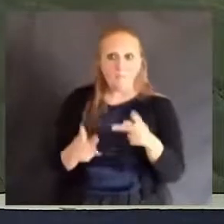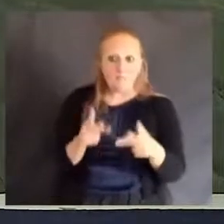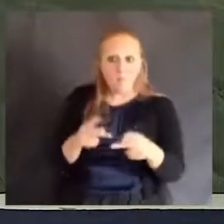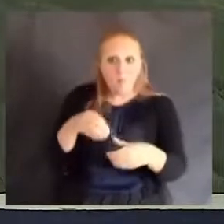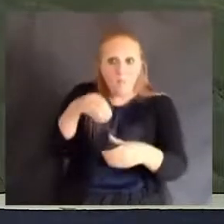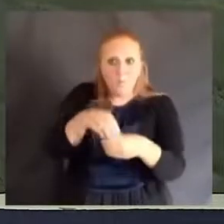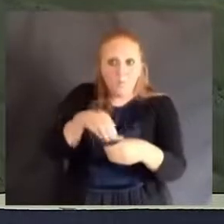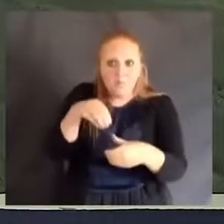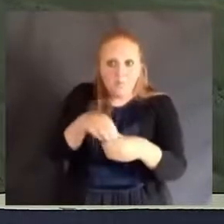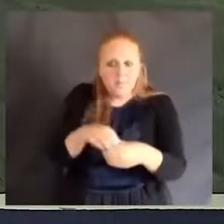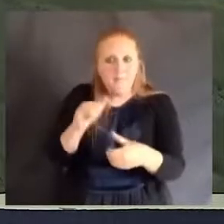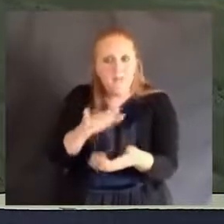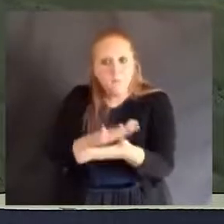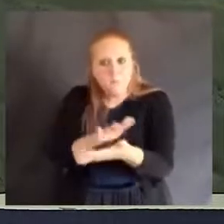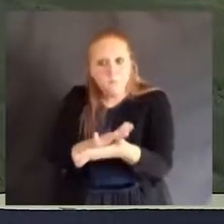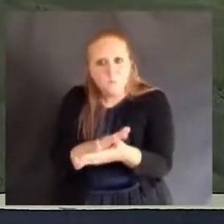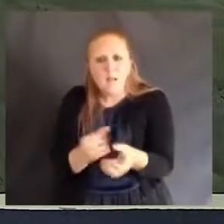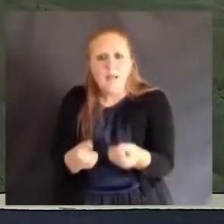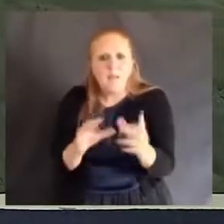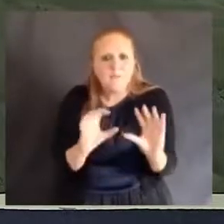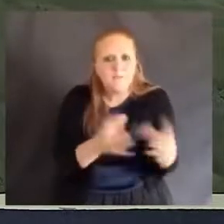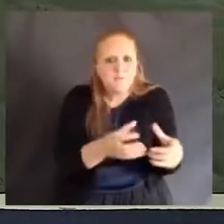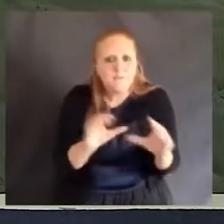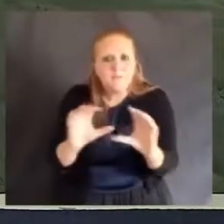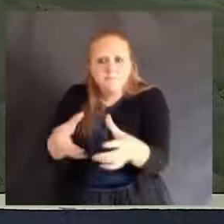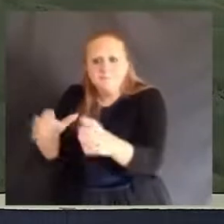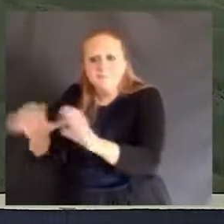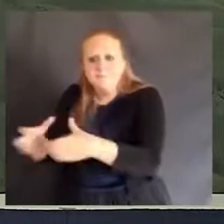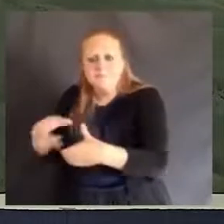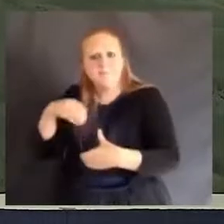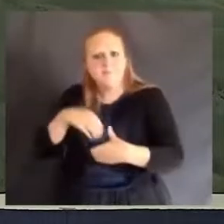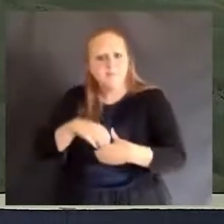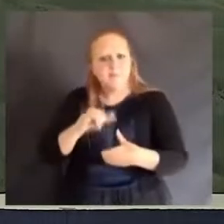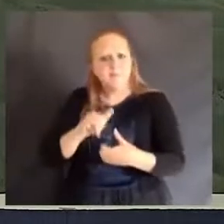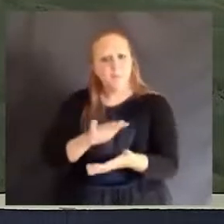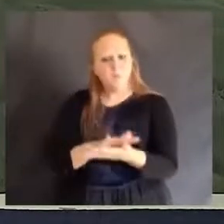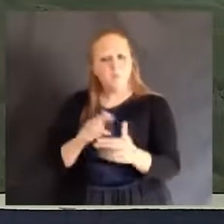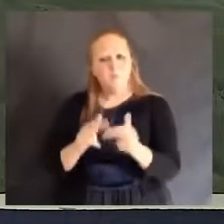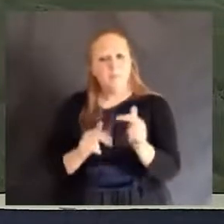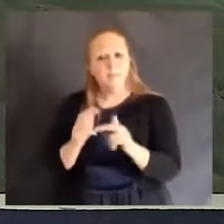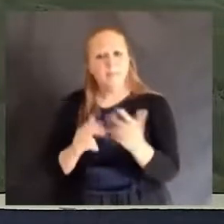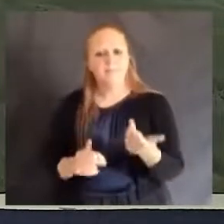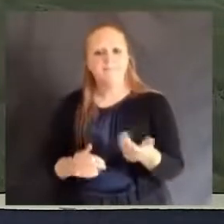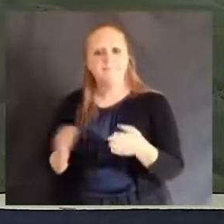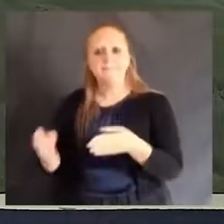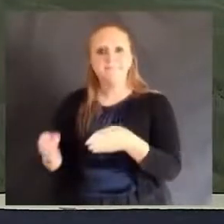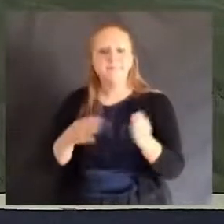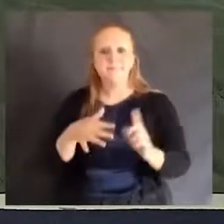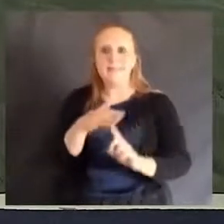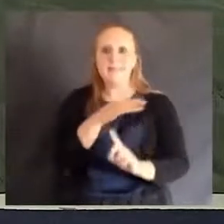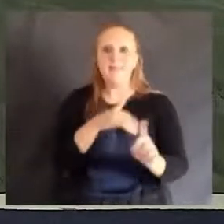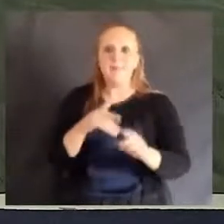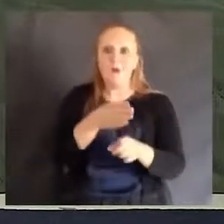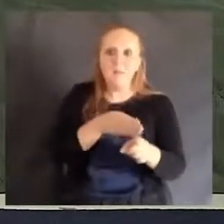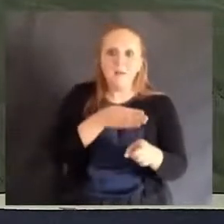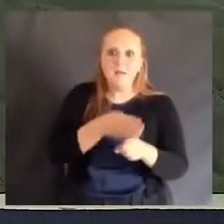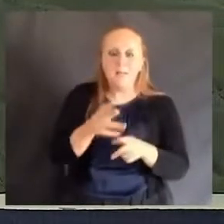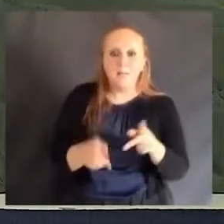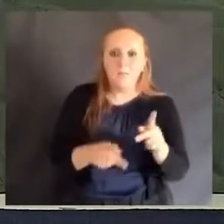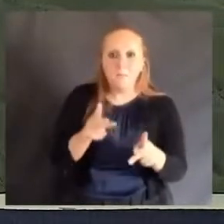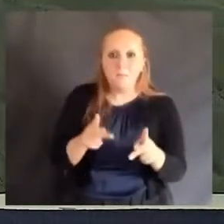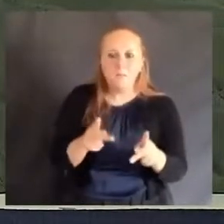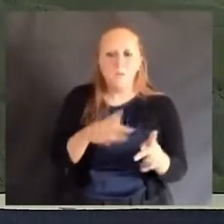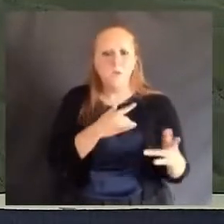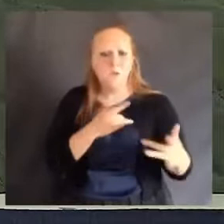the number of cohorts in any one situation. The environmental people have